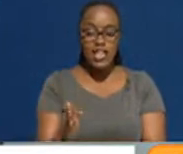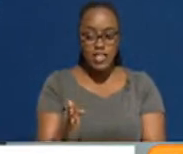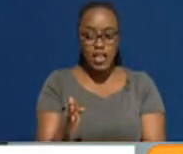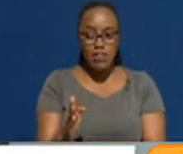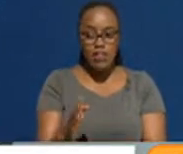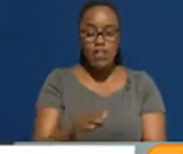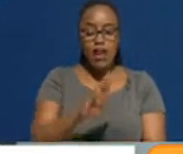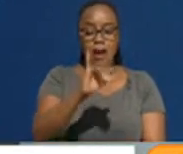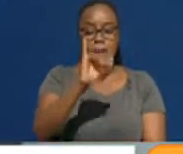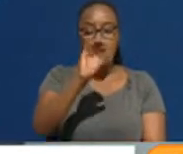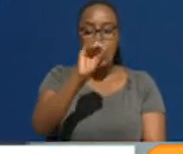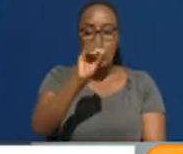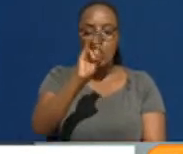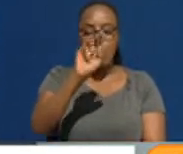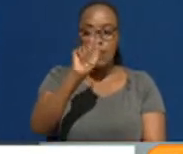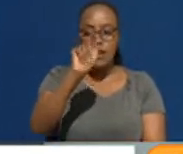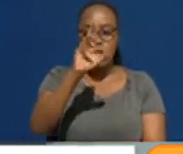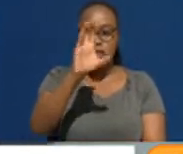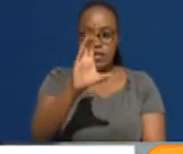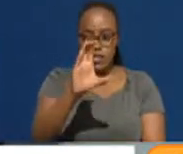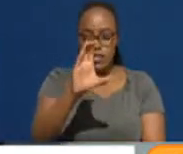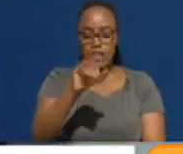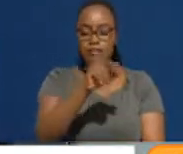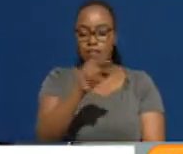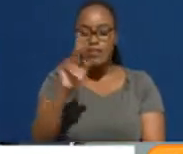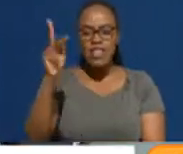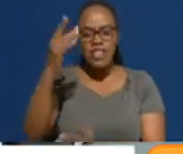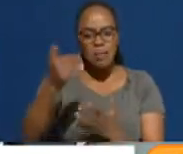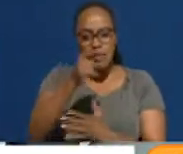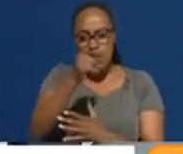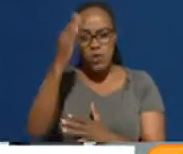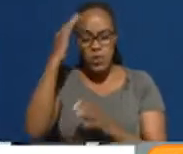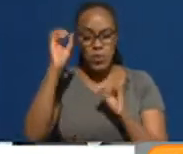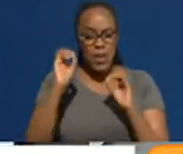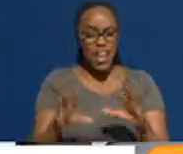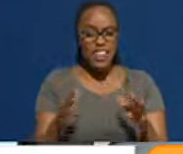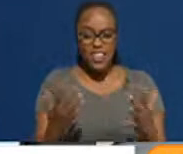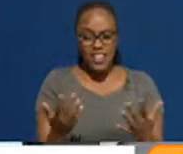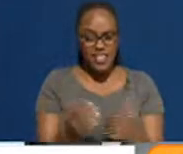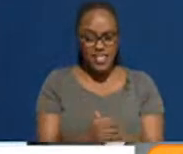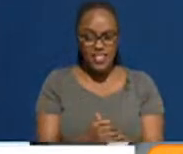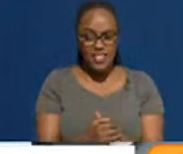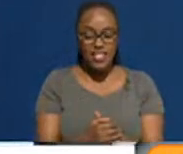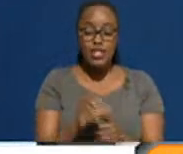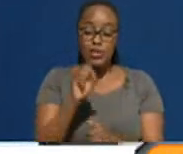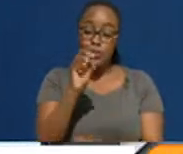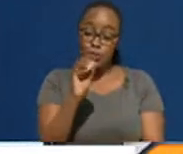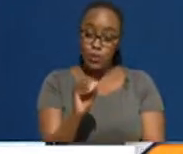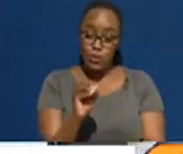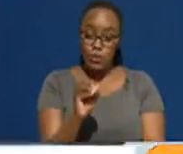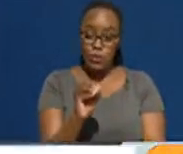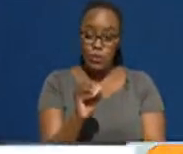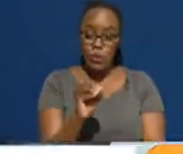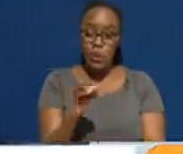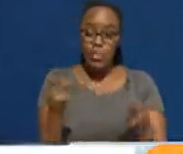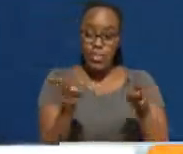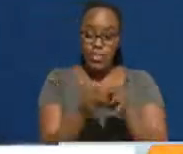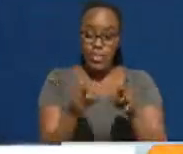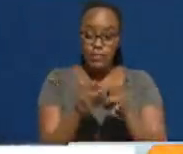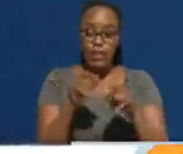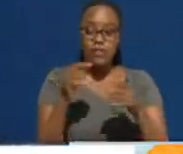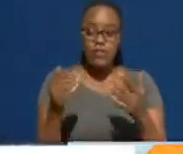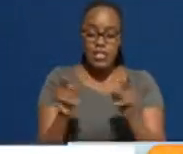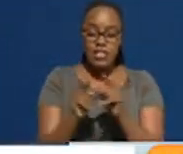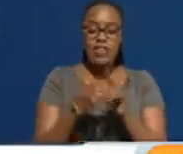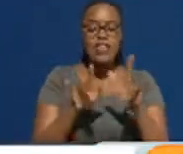Kenyan's biometric with the police in Kenya. Maybe you don't know, and I'm telling you. So, and the same is with the